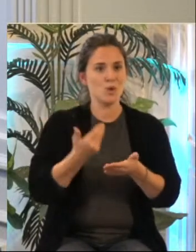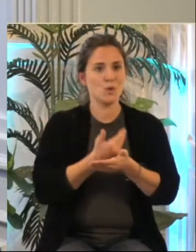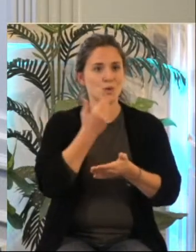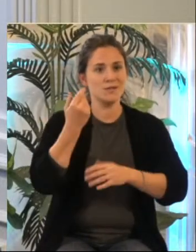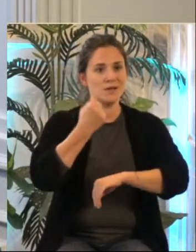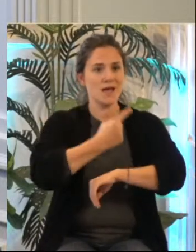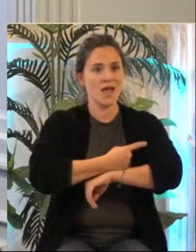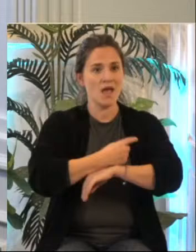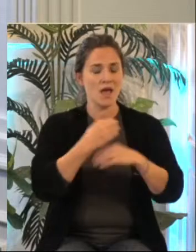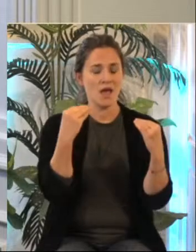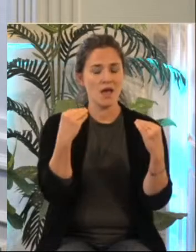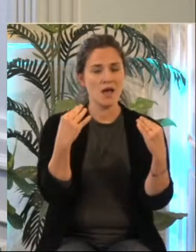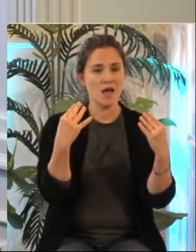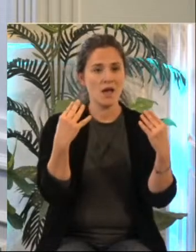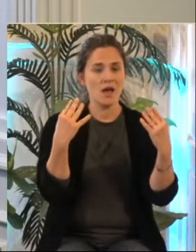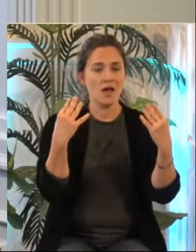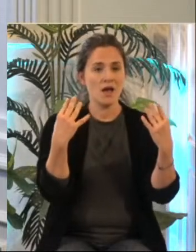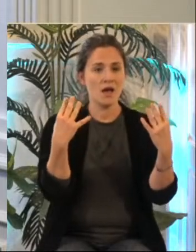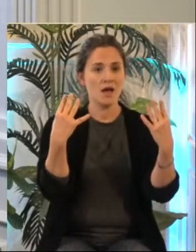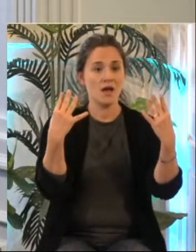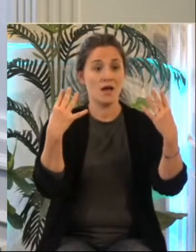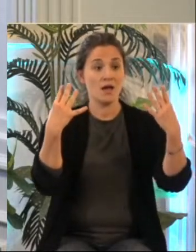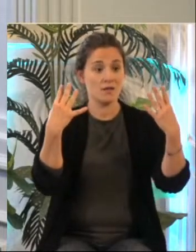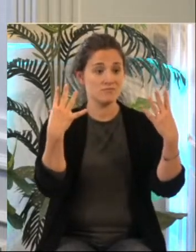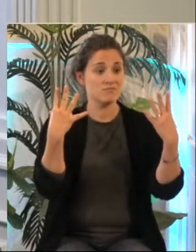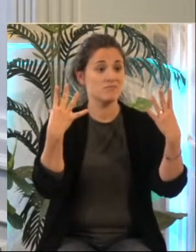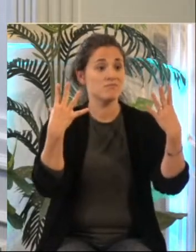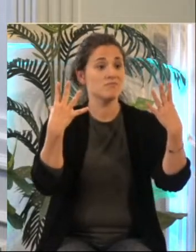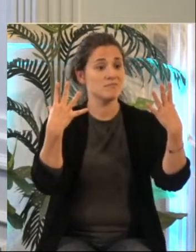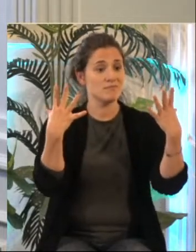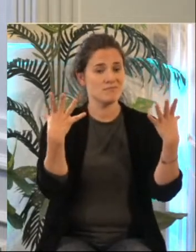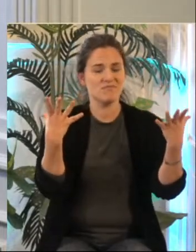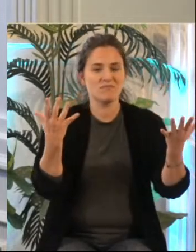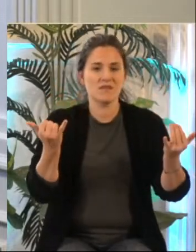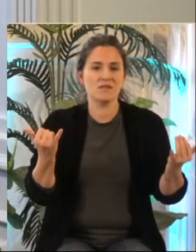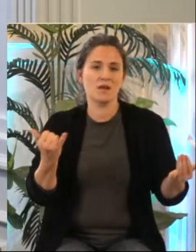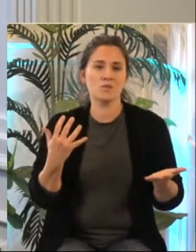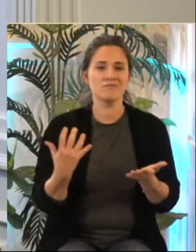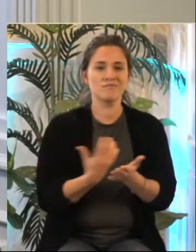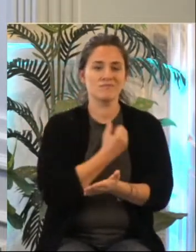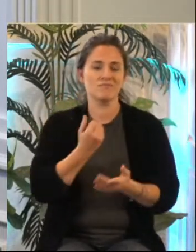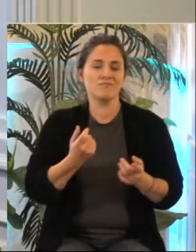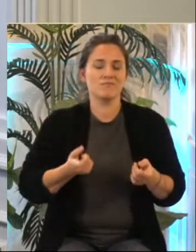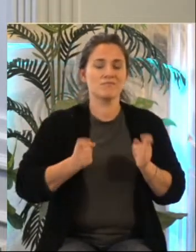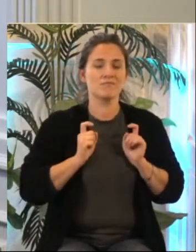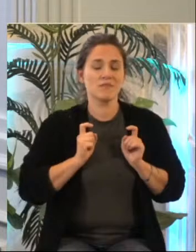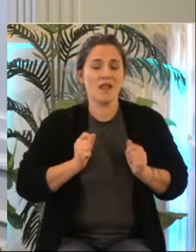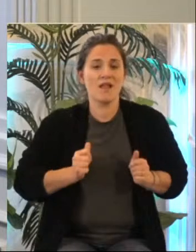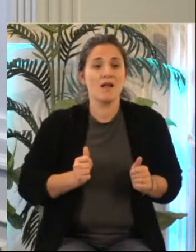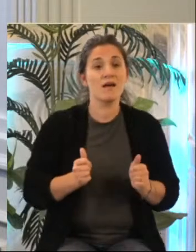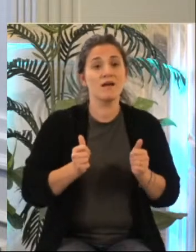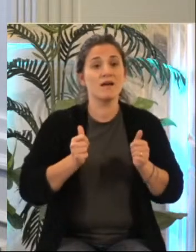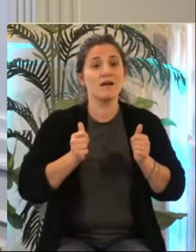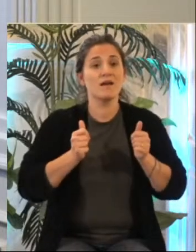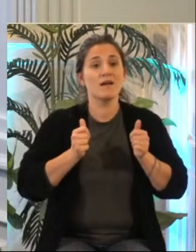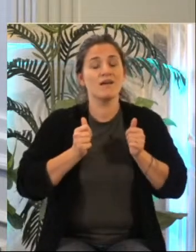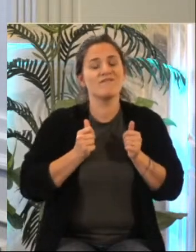day, it's a new life for me, and